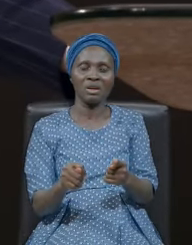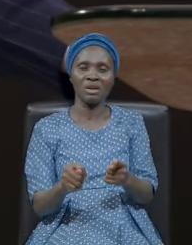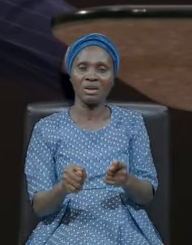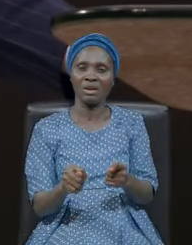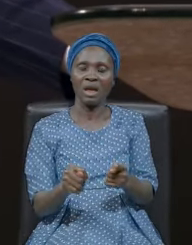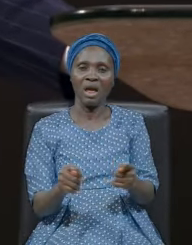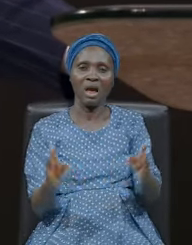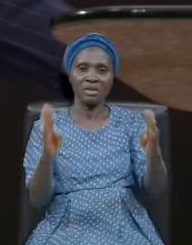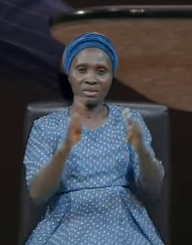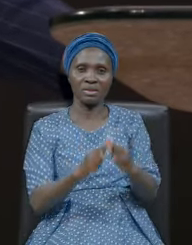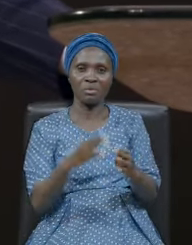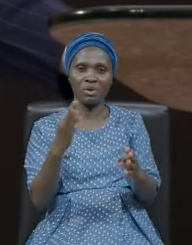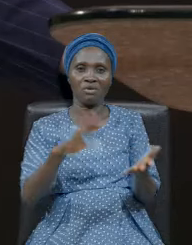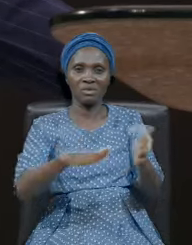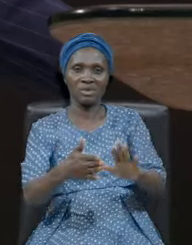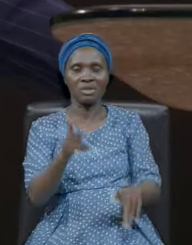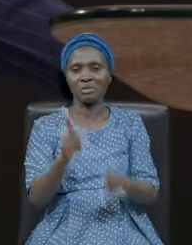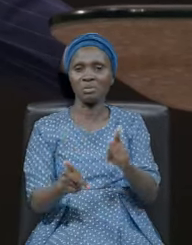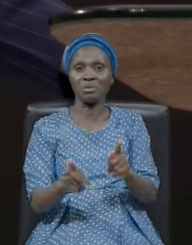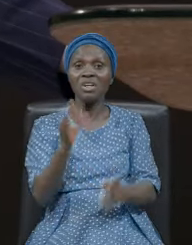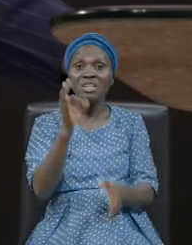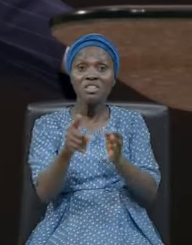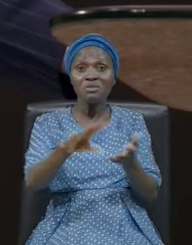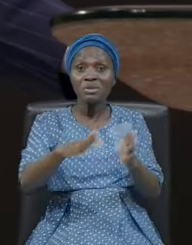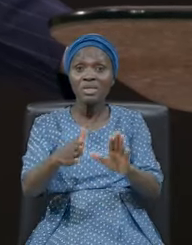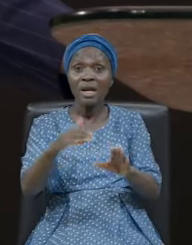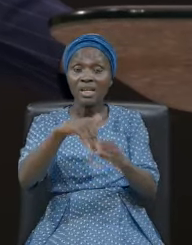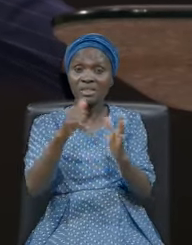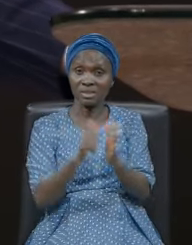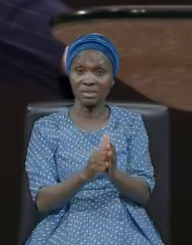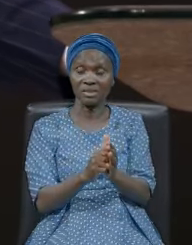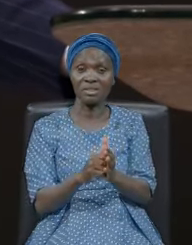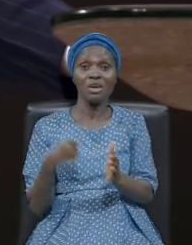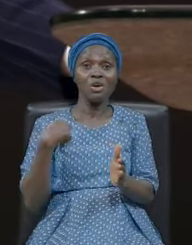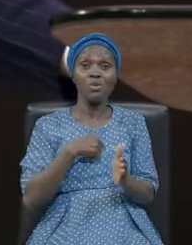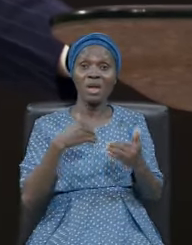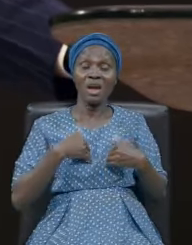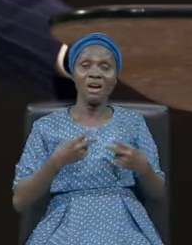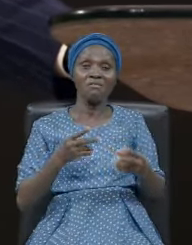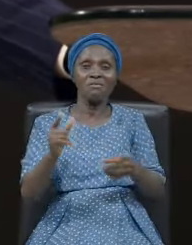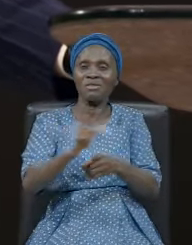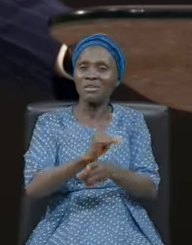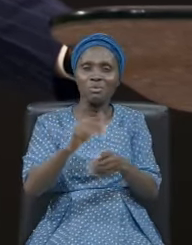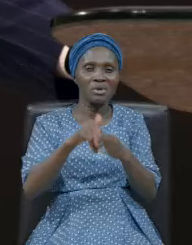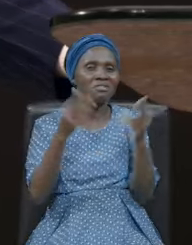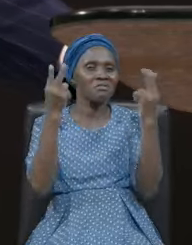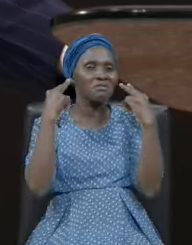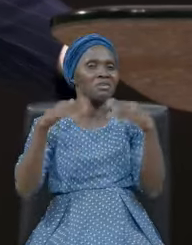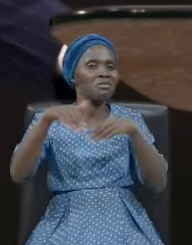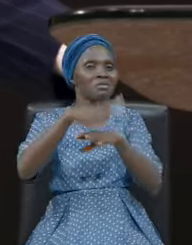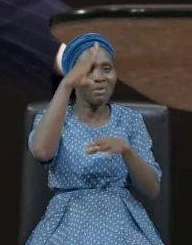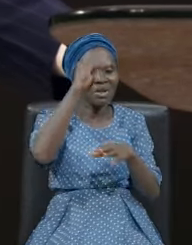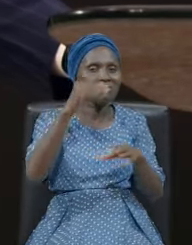we have labored in vain over him, over her. He or